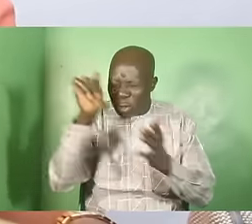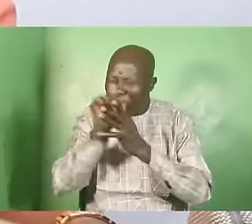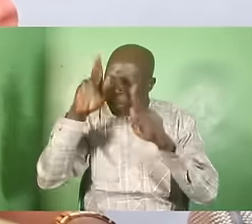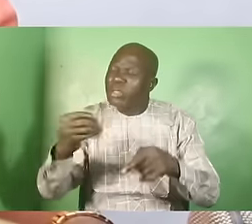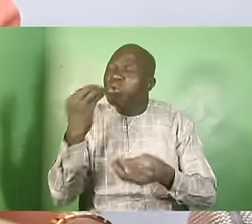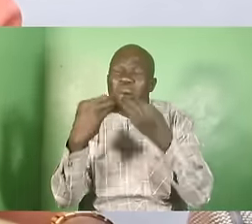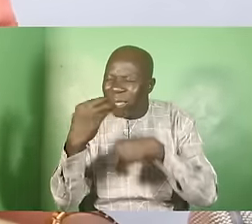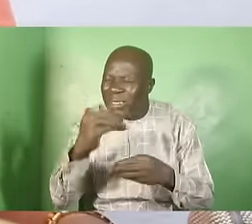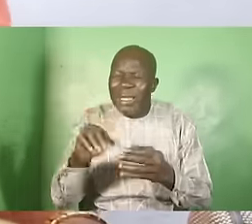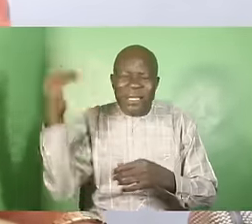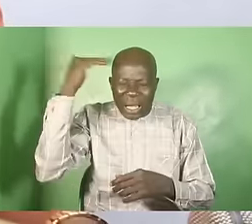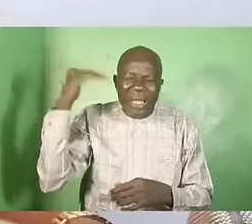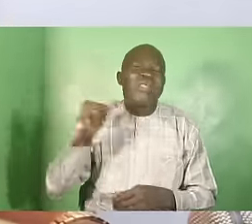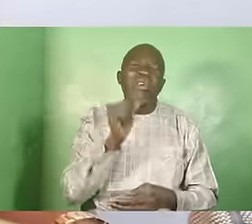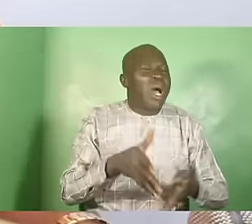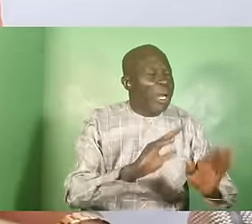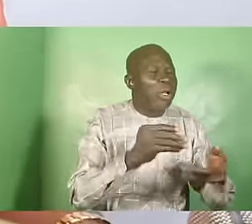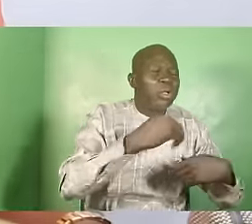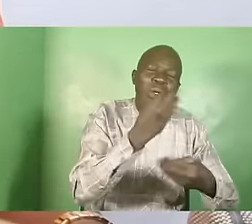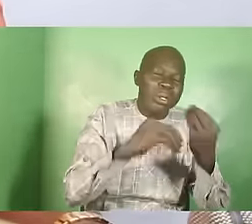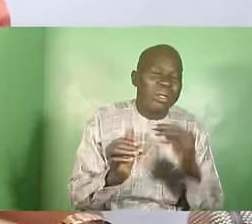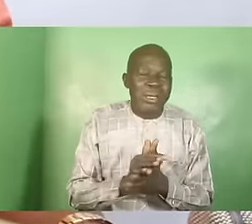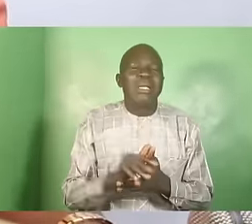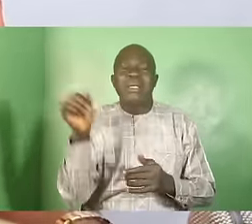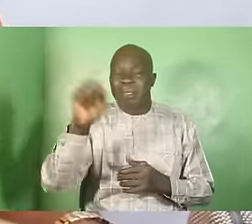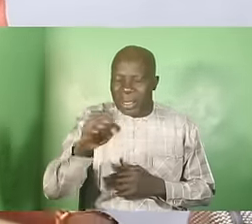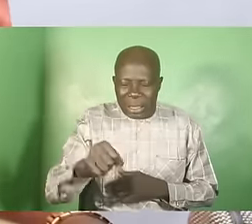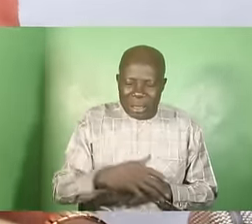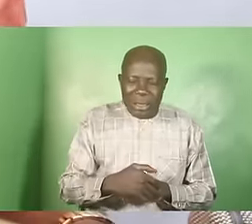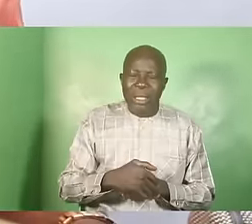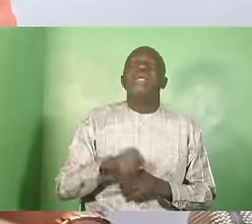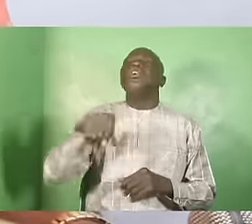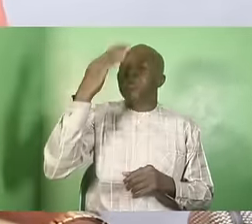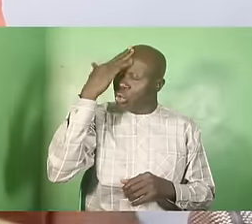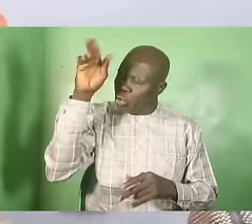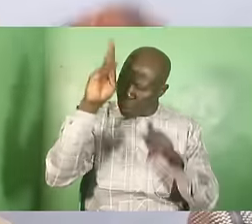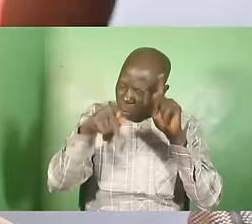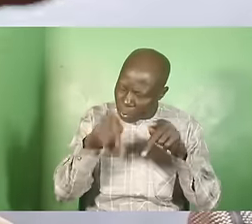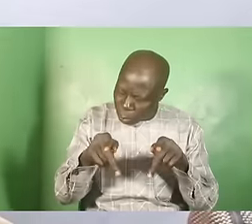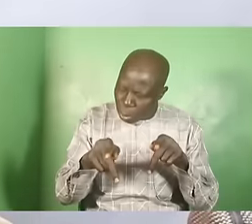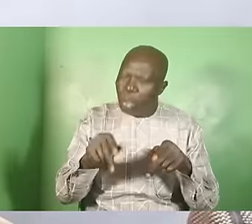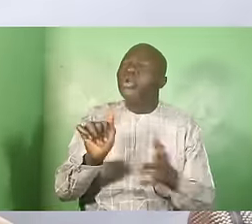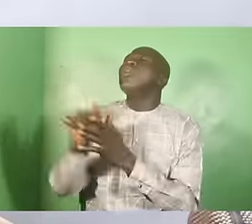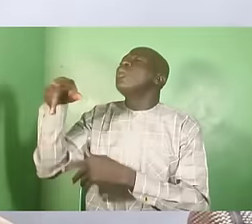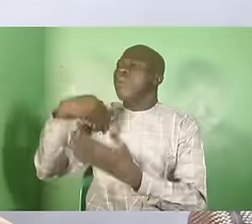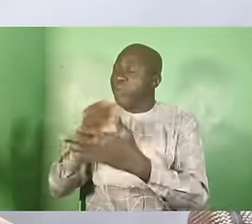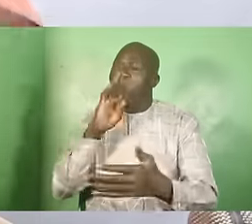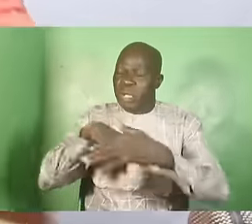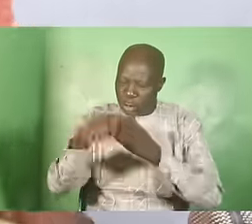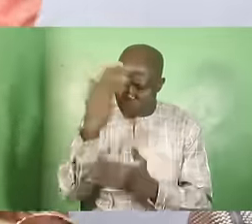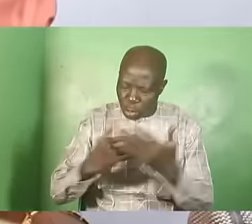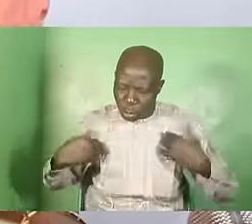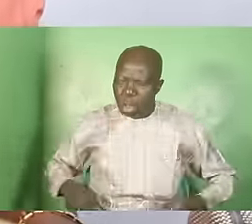be somewhere. Because of the woman, their head will not make them stay. Yes. You will not be poor to before